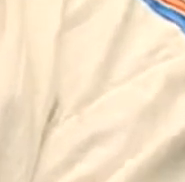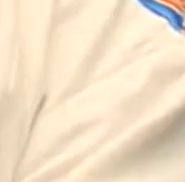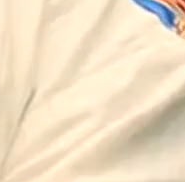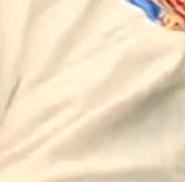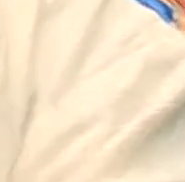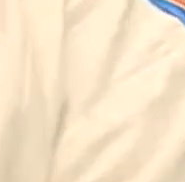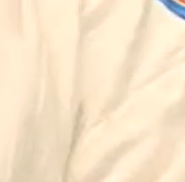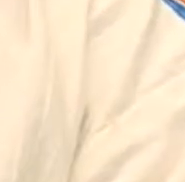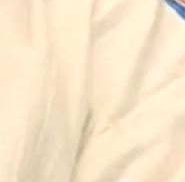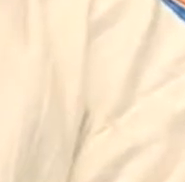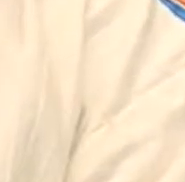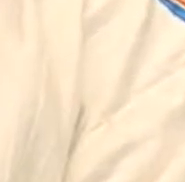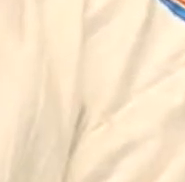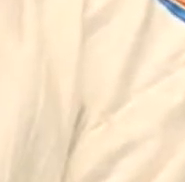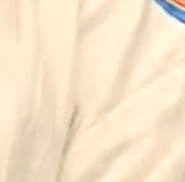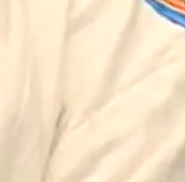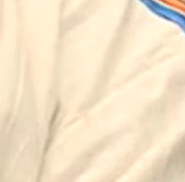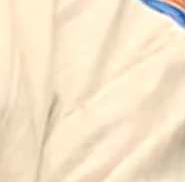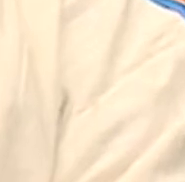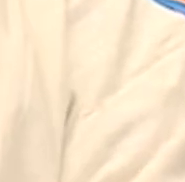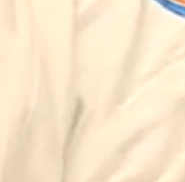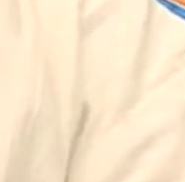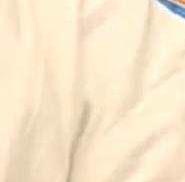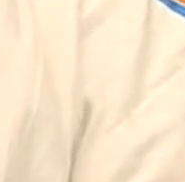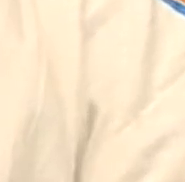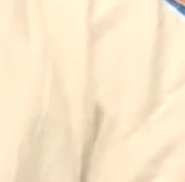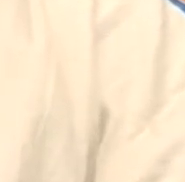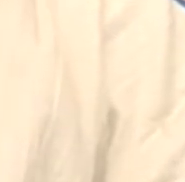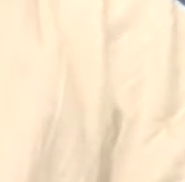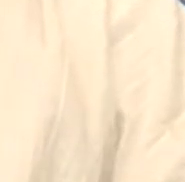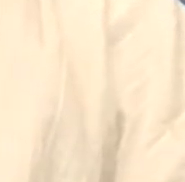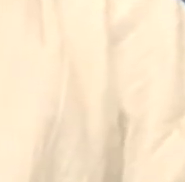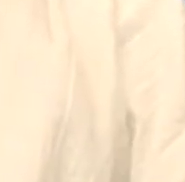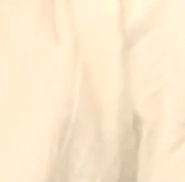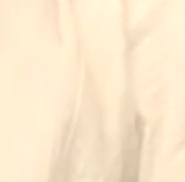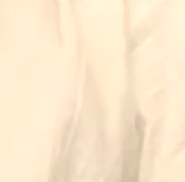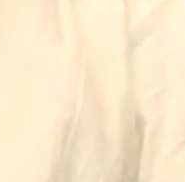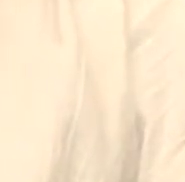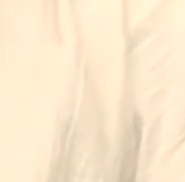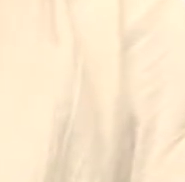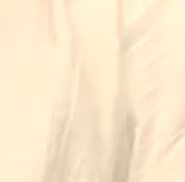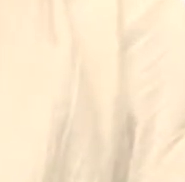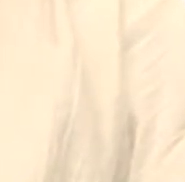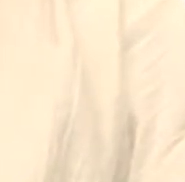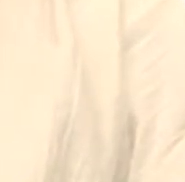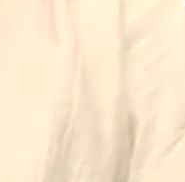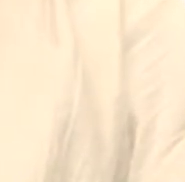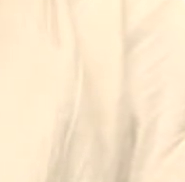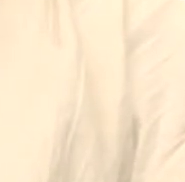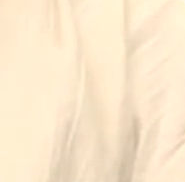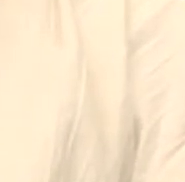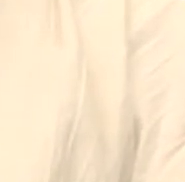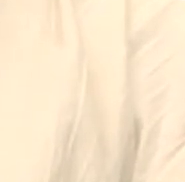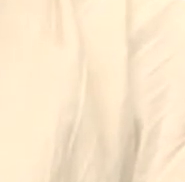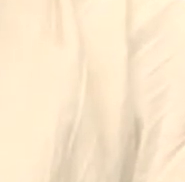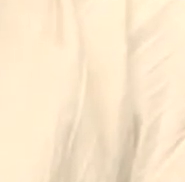you force it to the child, but that is not where the child exactly will fit, because